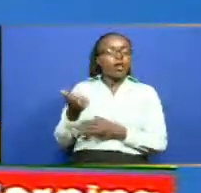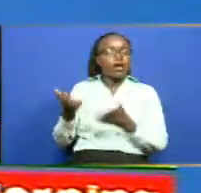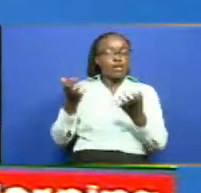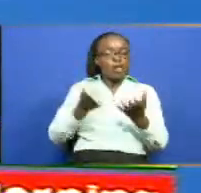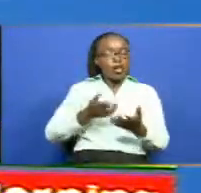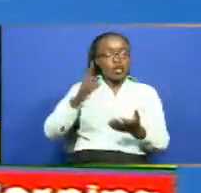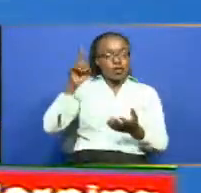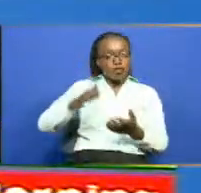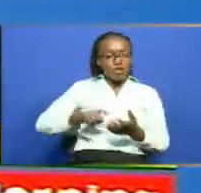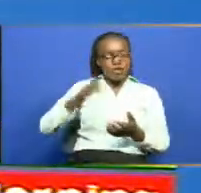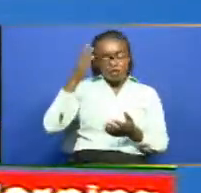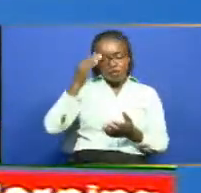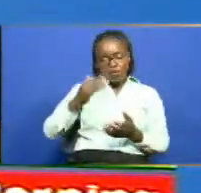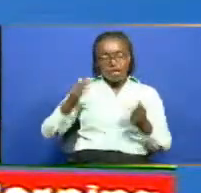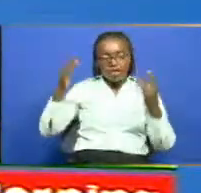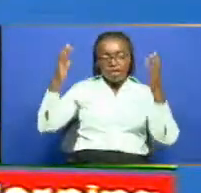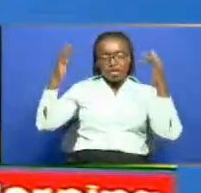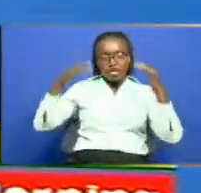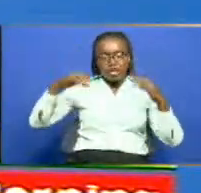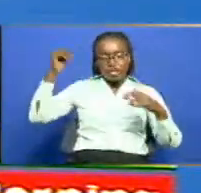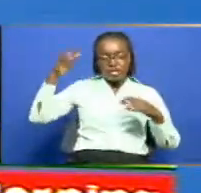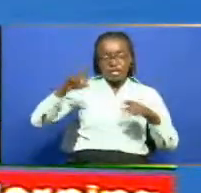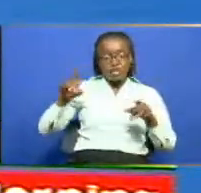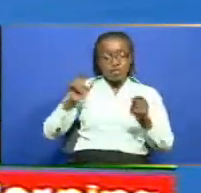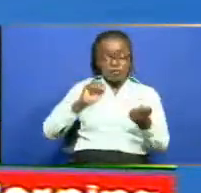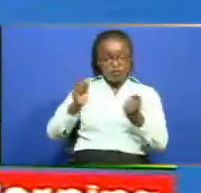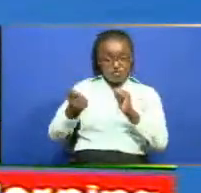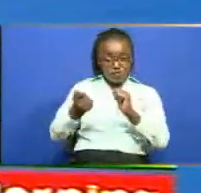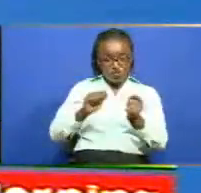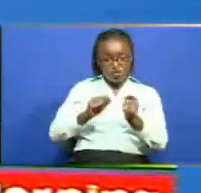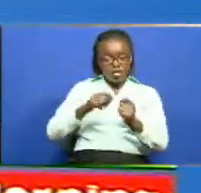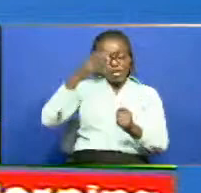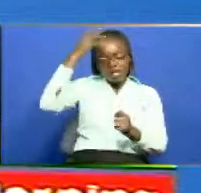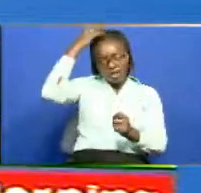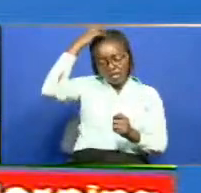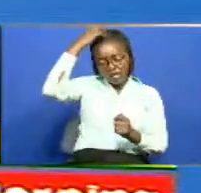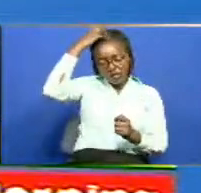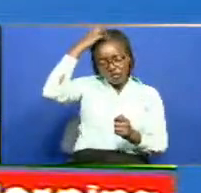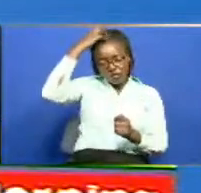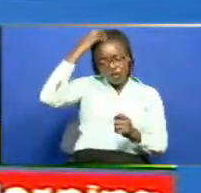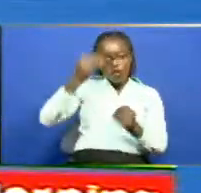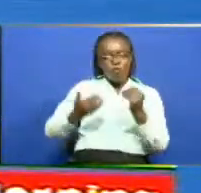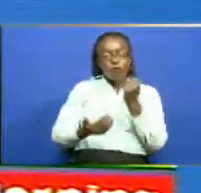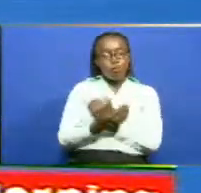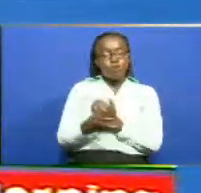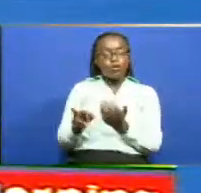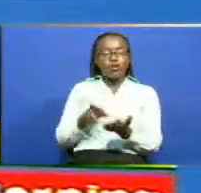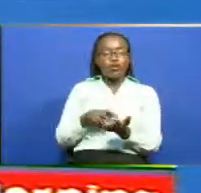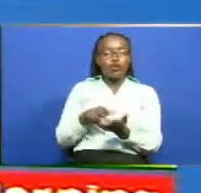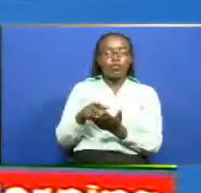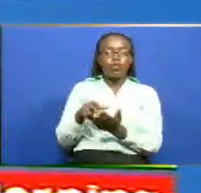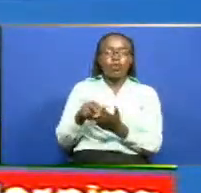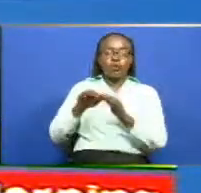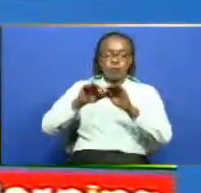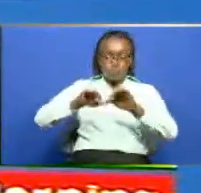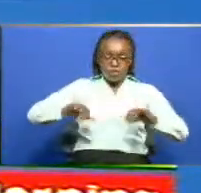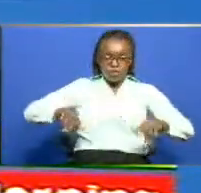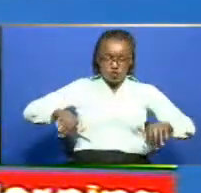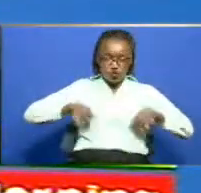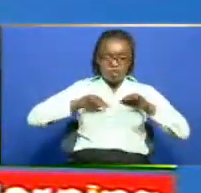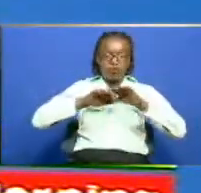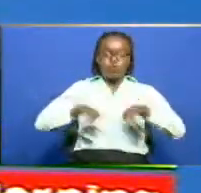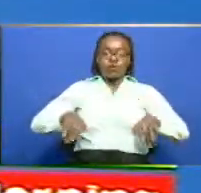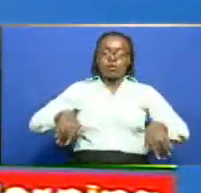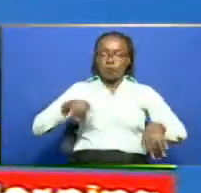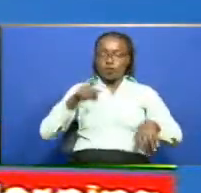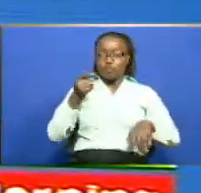will be showers with sunny intervals. However, for residents of Lamu, you can go for a morning walk by the beach or even a swim because the weather is good